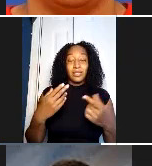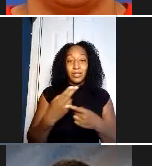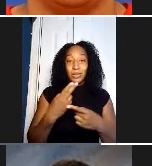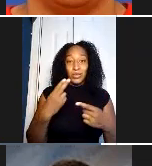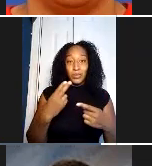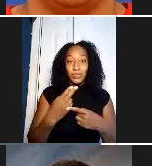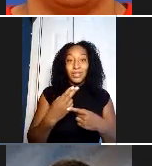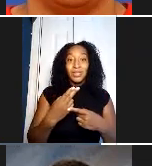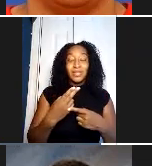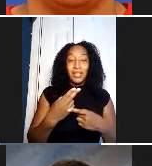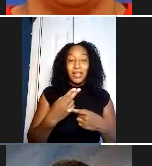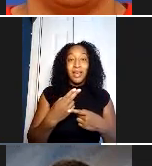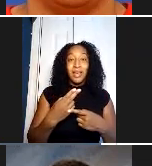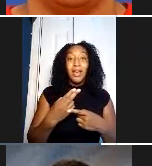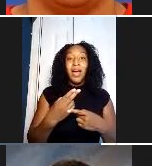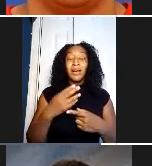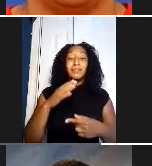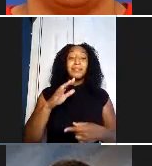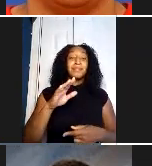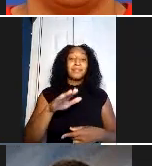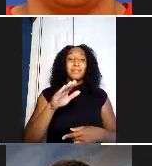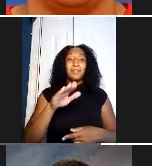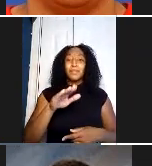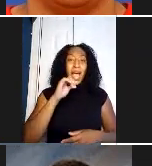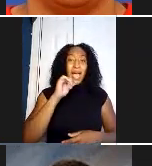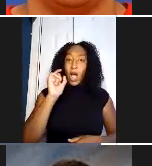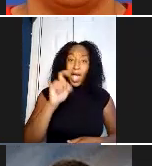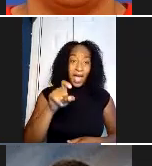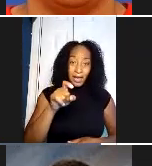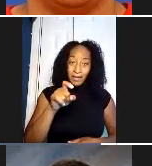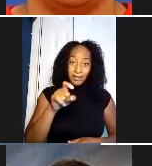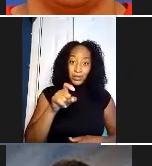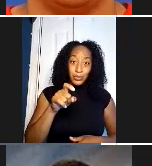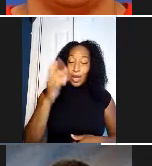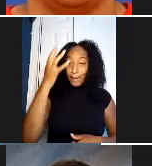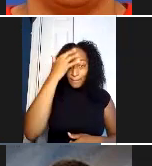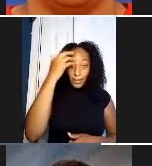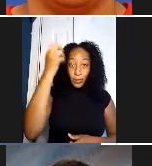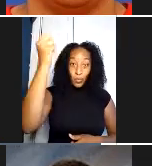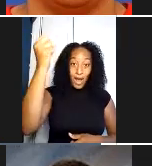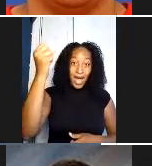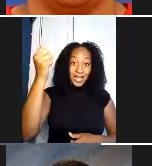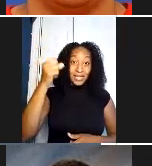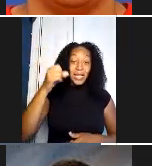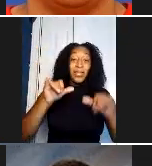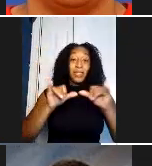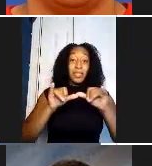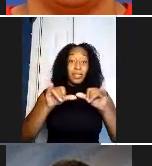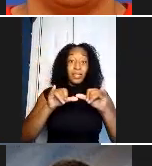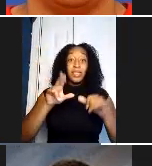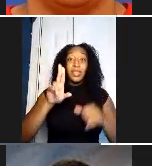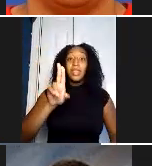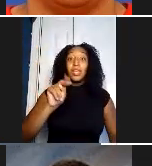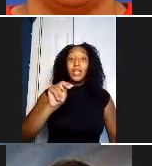I don't need you memorizing them at all, okay? This class is absolutely not